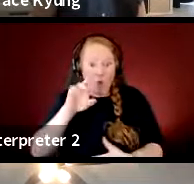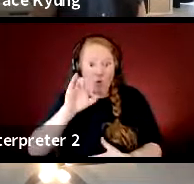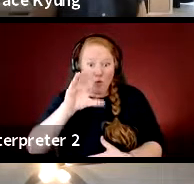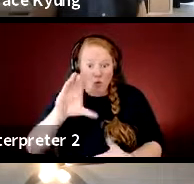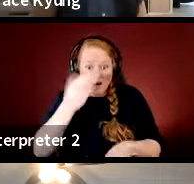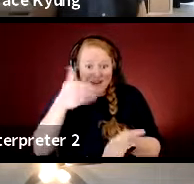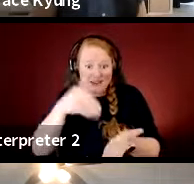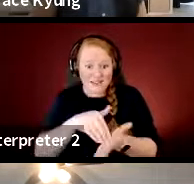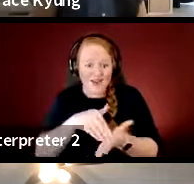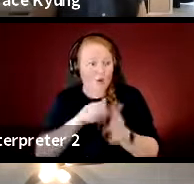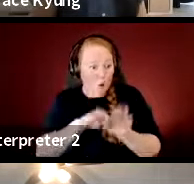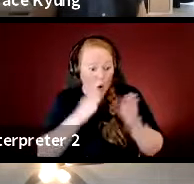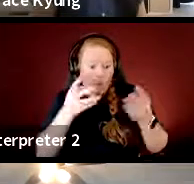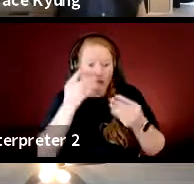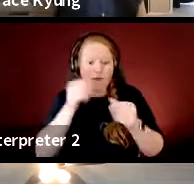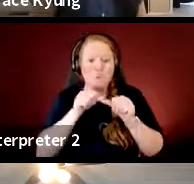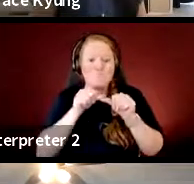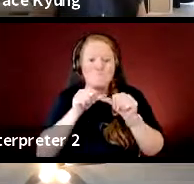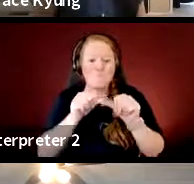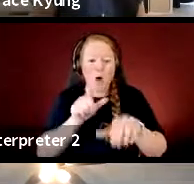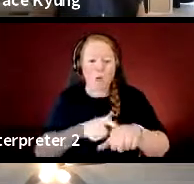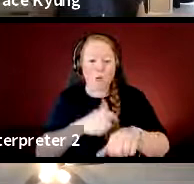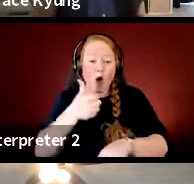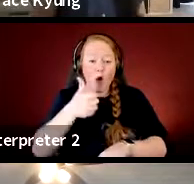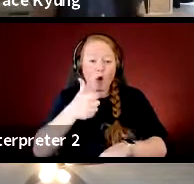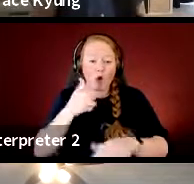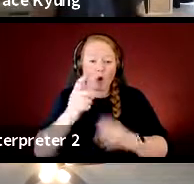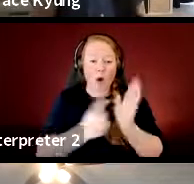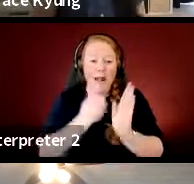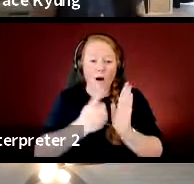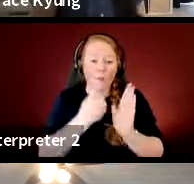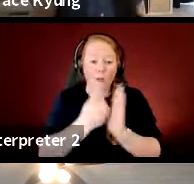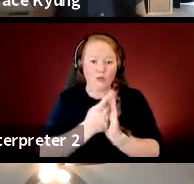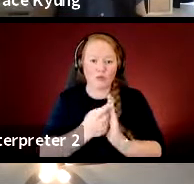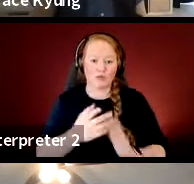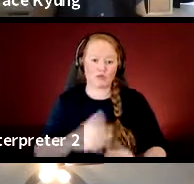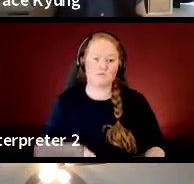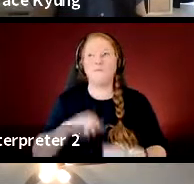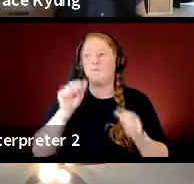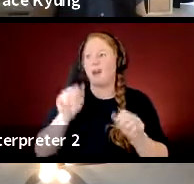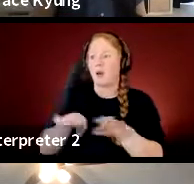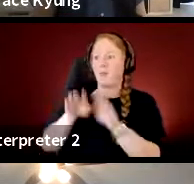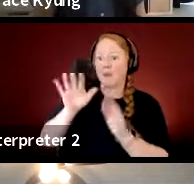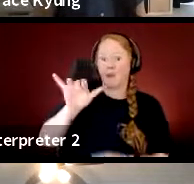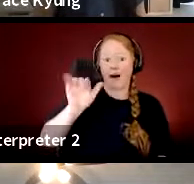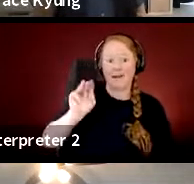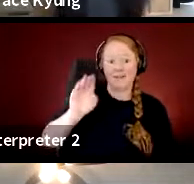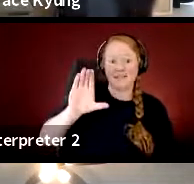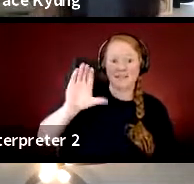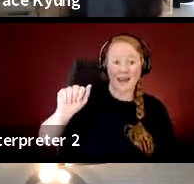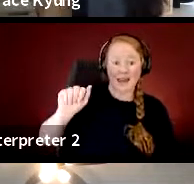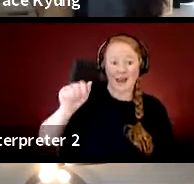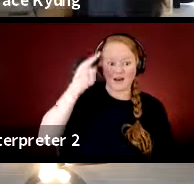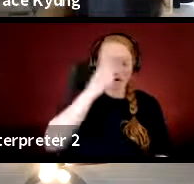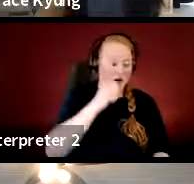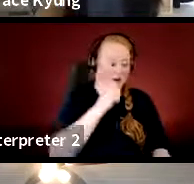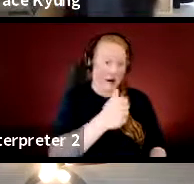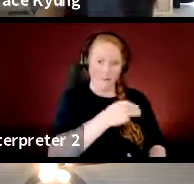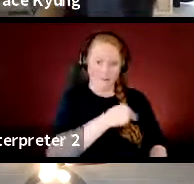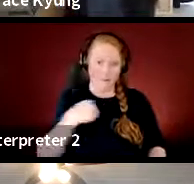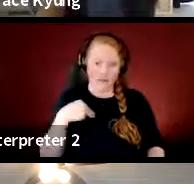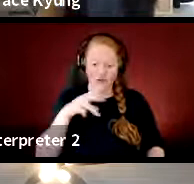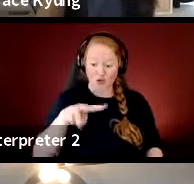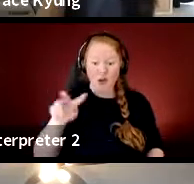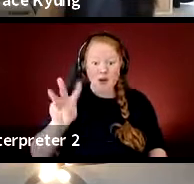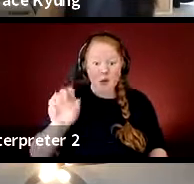longer hours. We can open up the Bayer YMCA to non-member residents of the 22nd Ward and